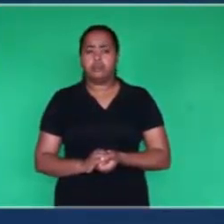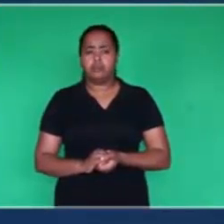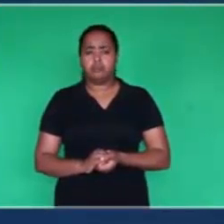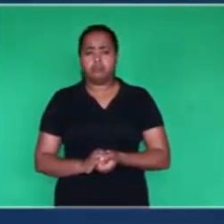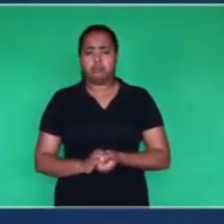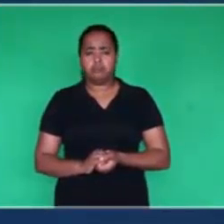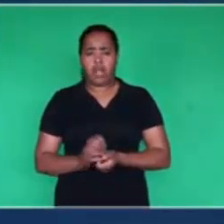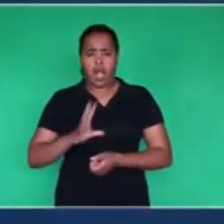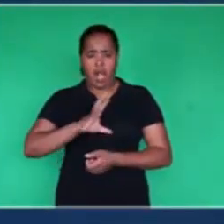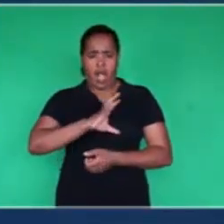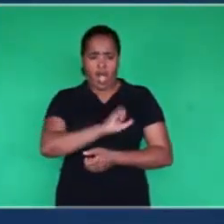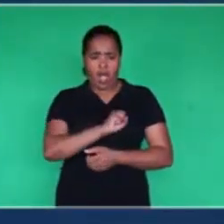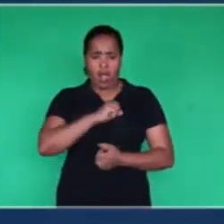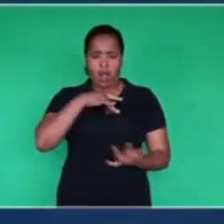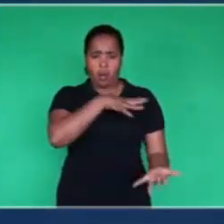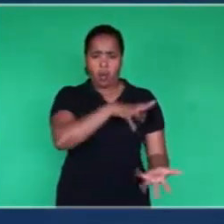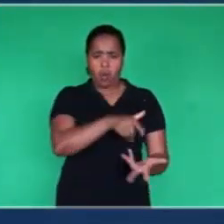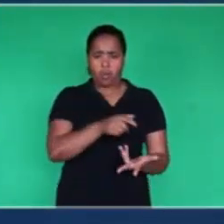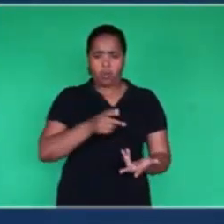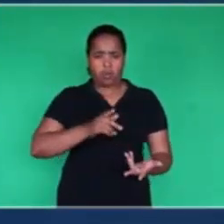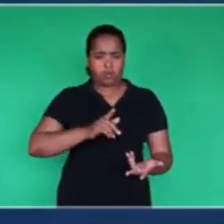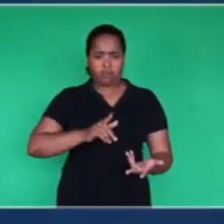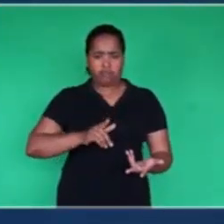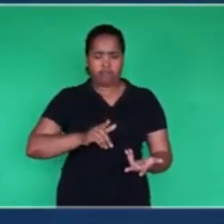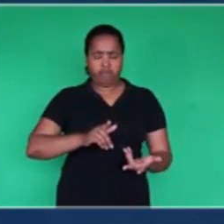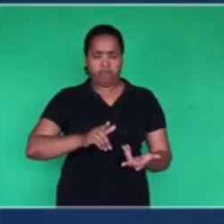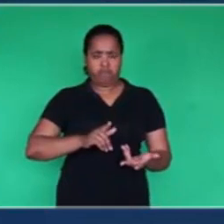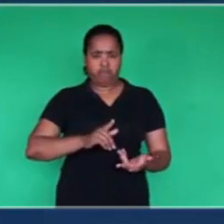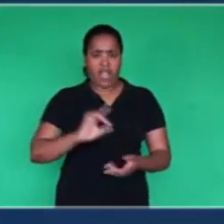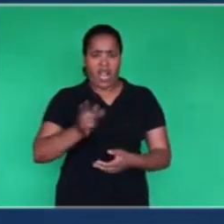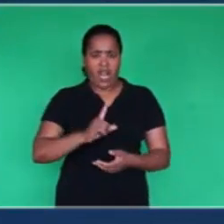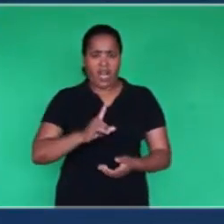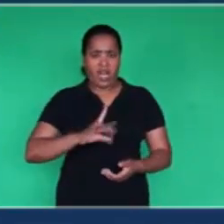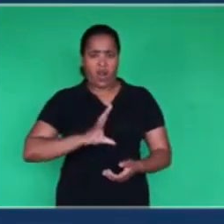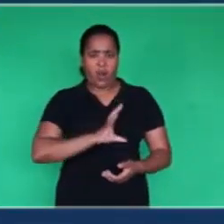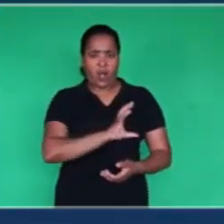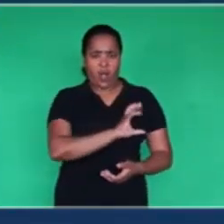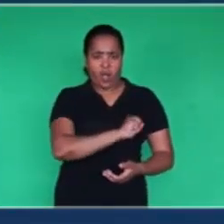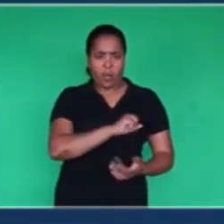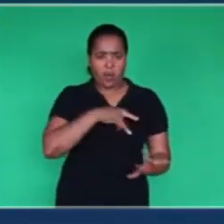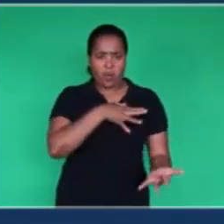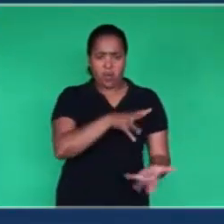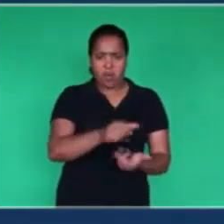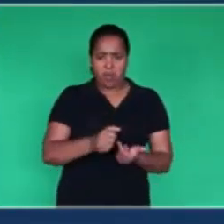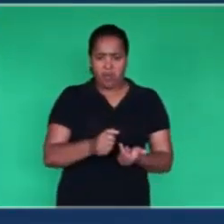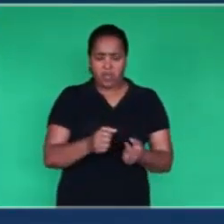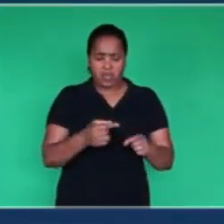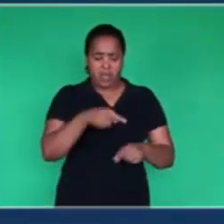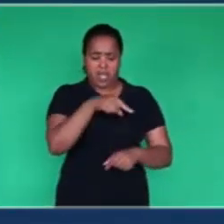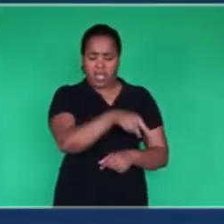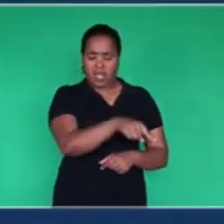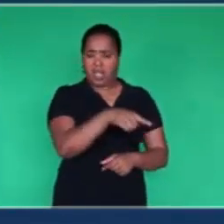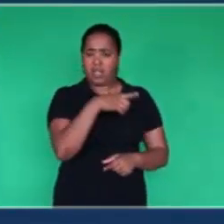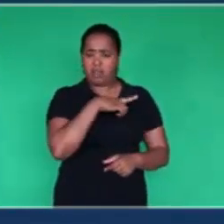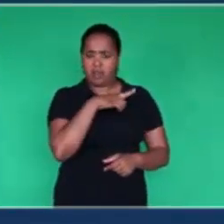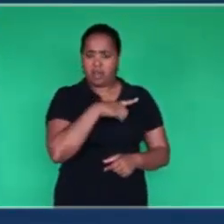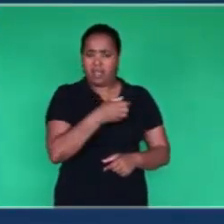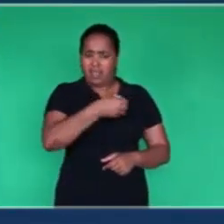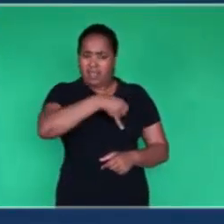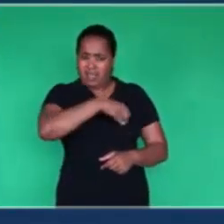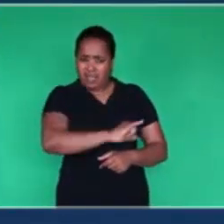world is the flesh. We see in verse 16, the Word of God